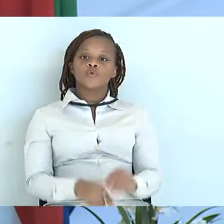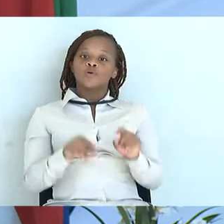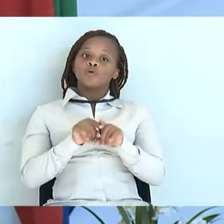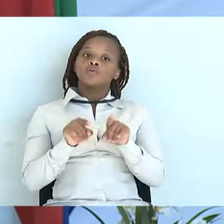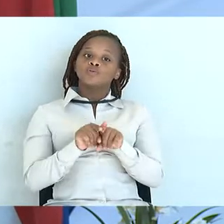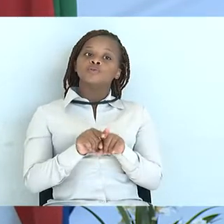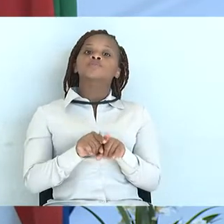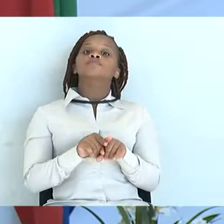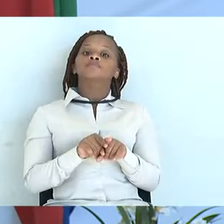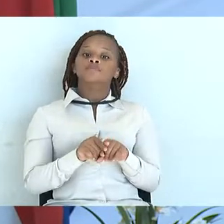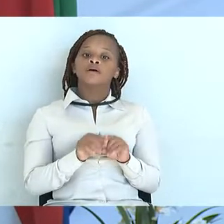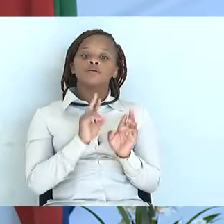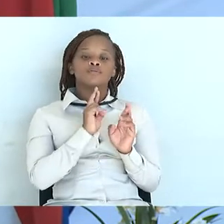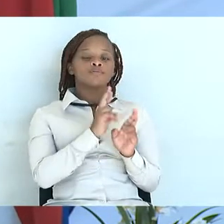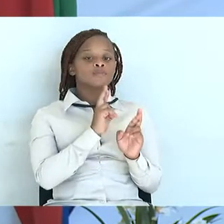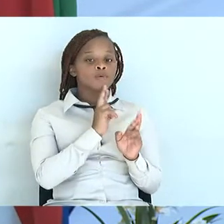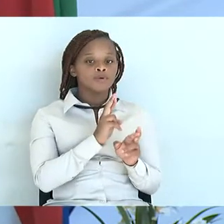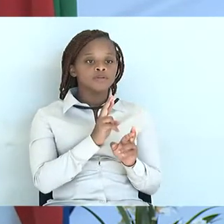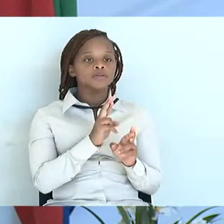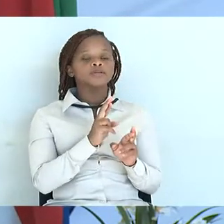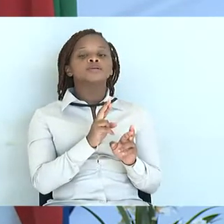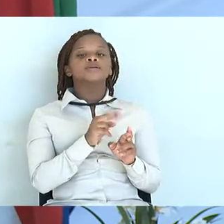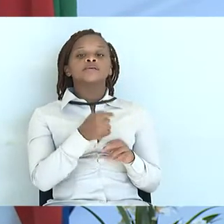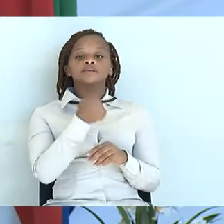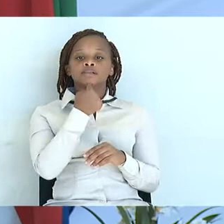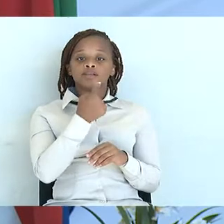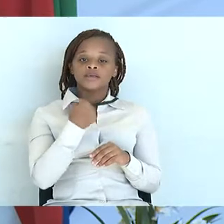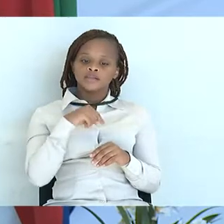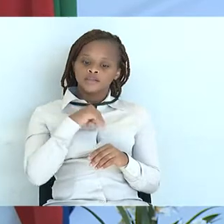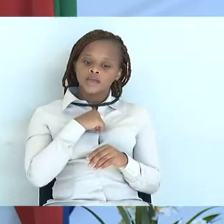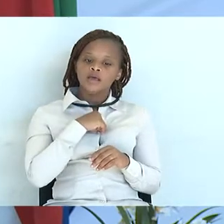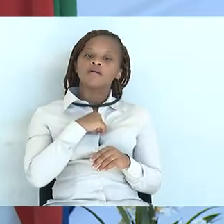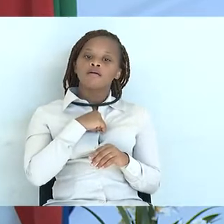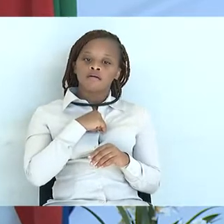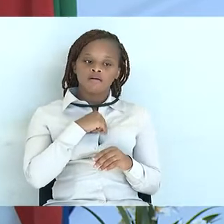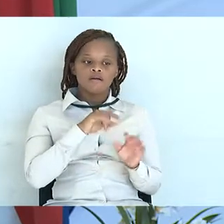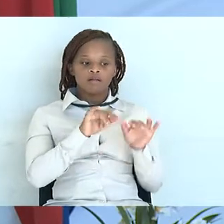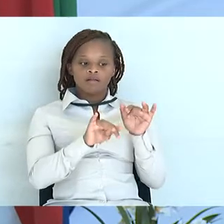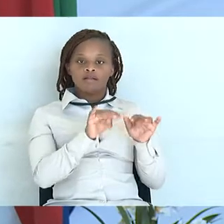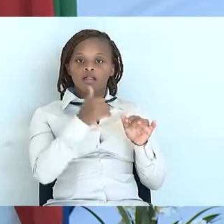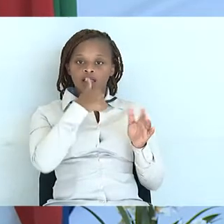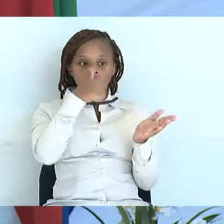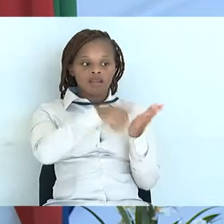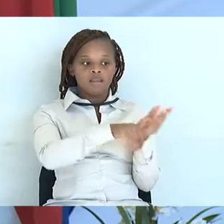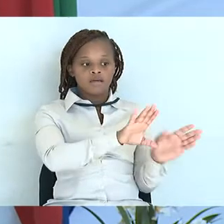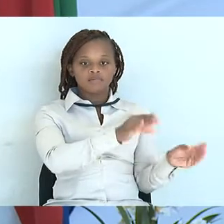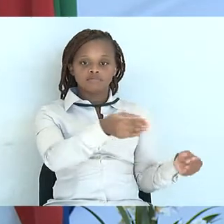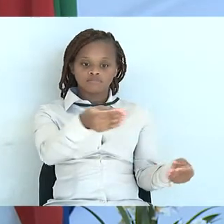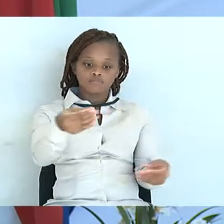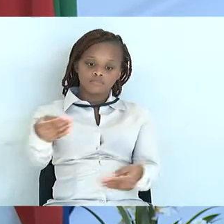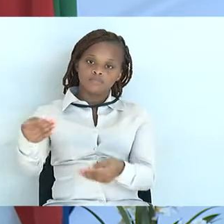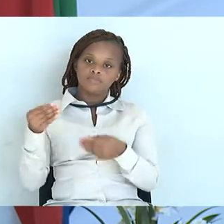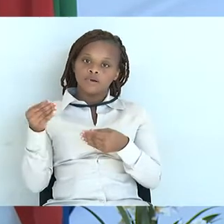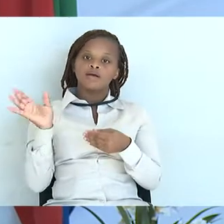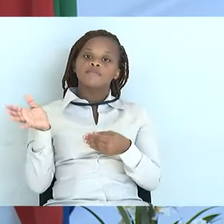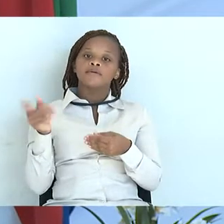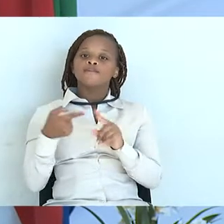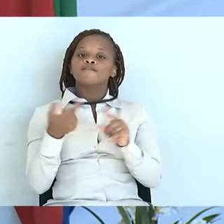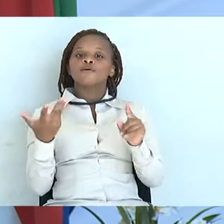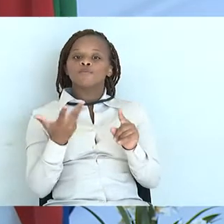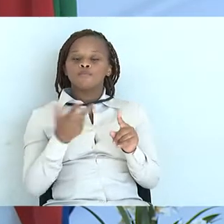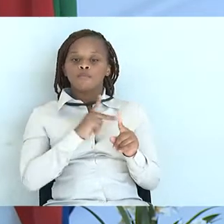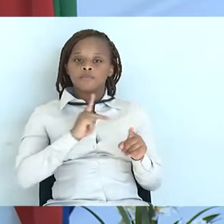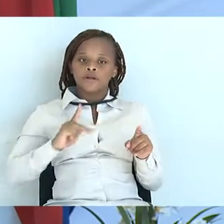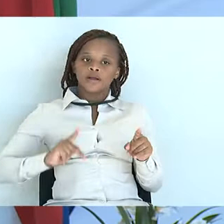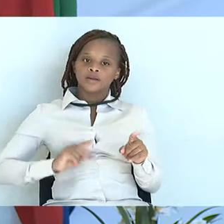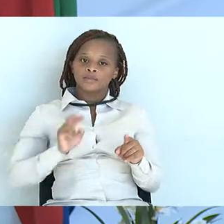today, leadership, that we have received the letters of support from the Premier of KwaZulu-Natal, the